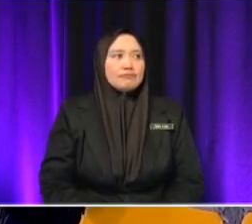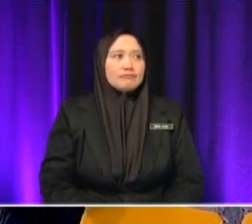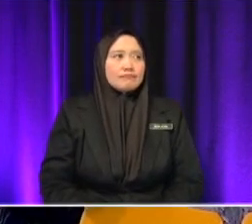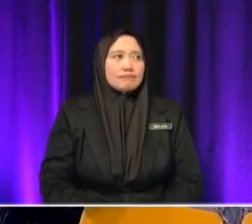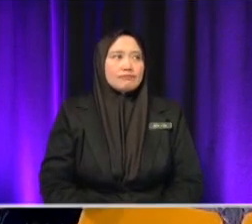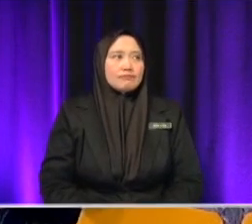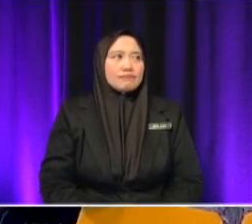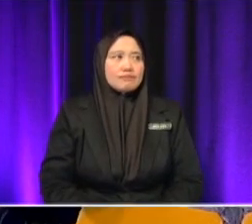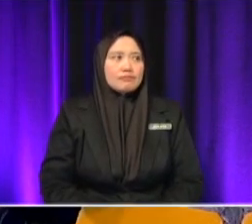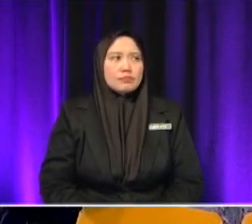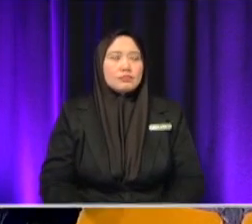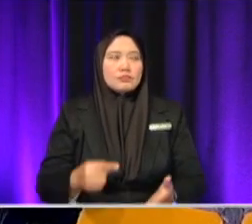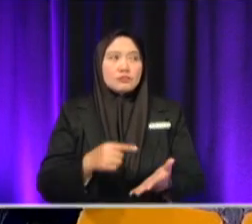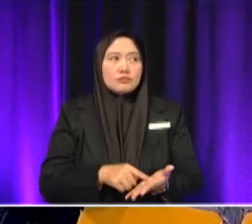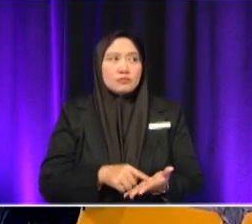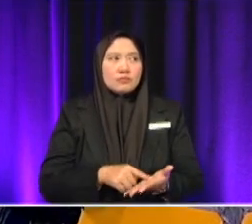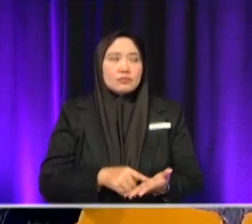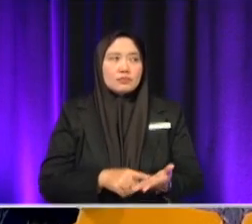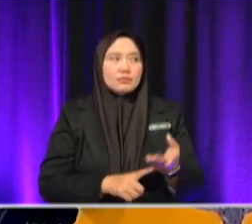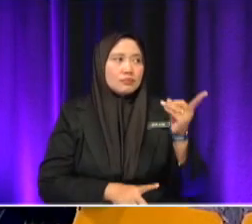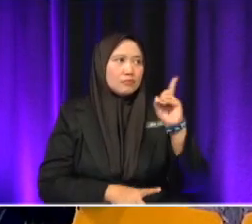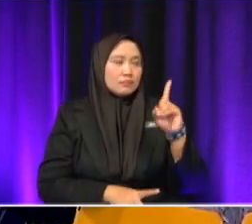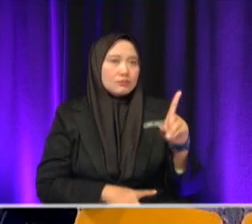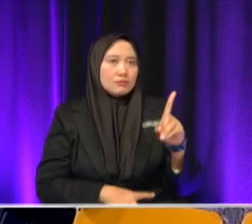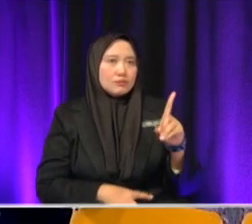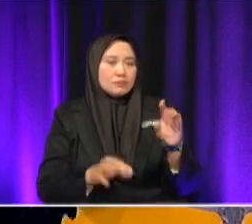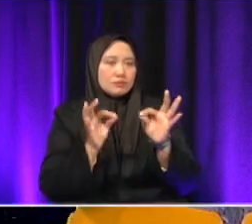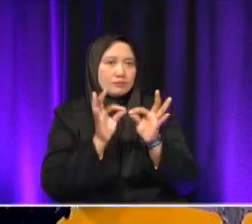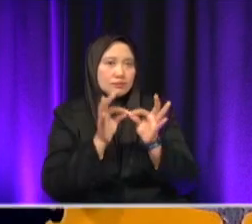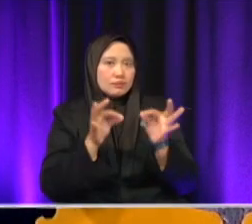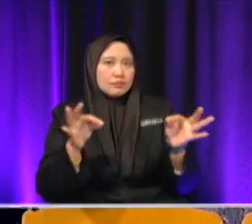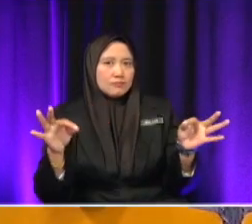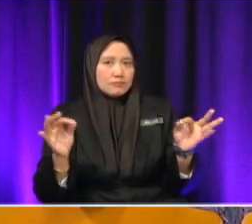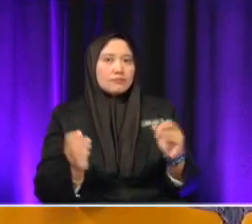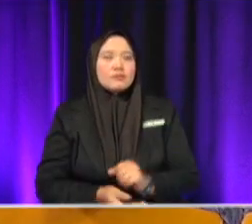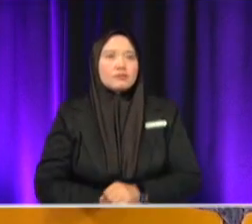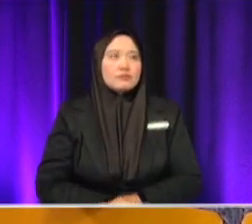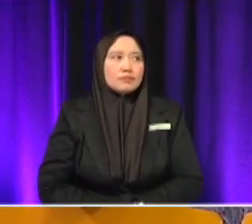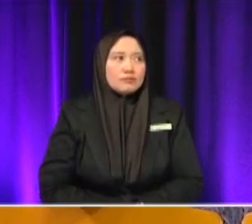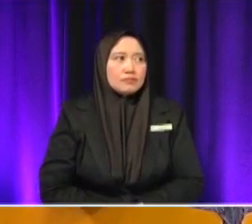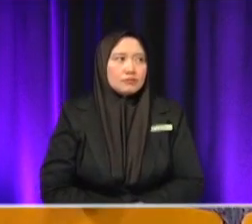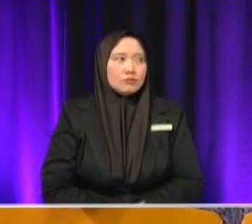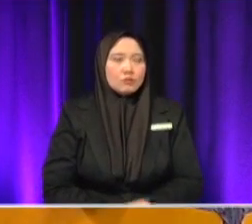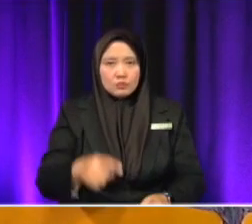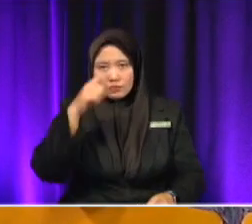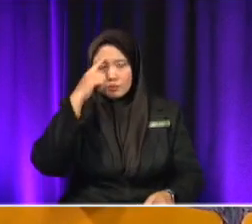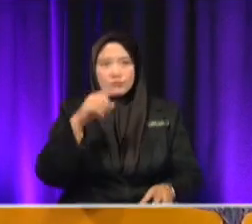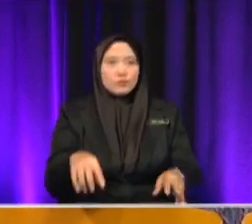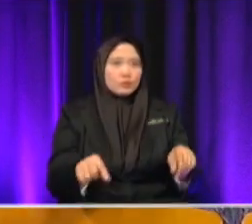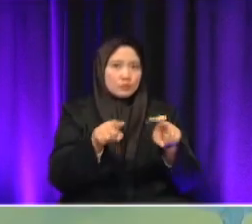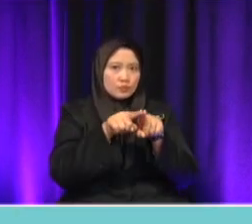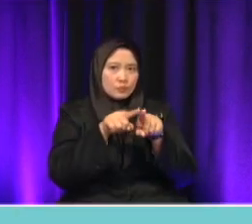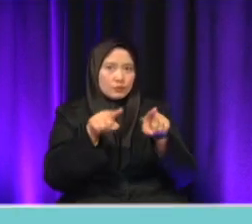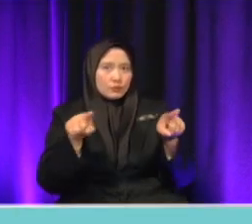so this is the first sentence. As you might have noticed, there's a blank part. So for the blank part, the pupils have